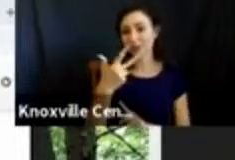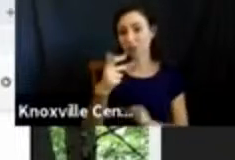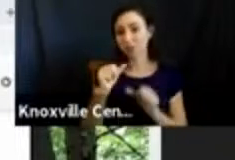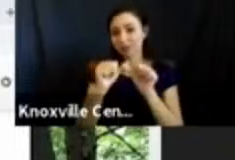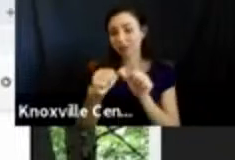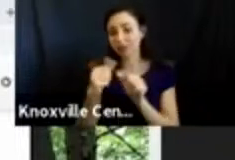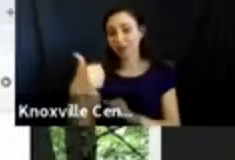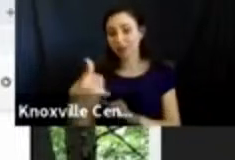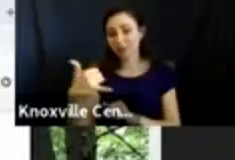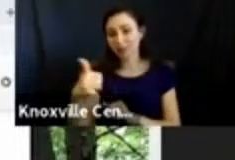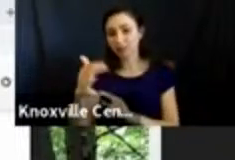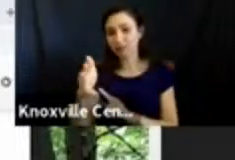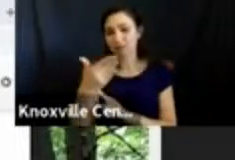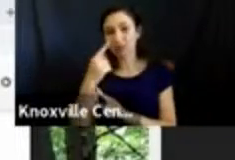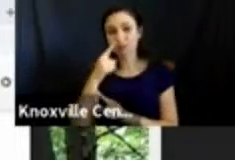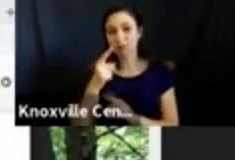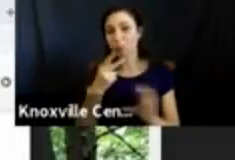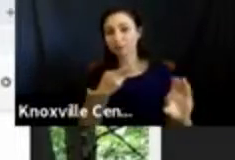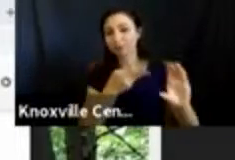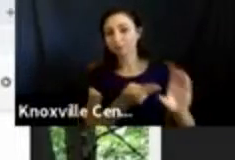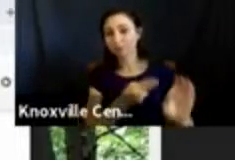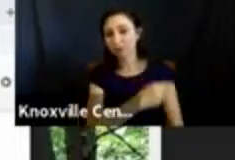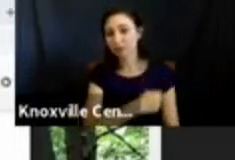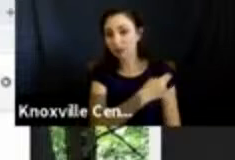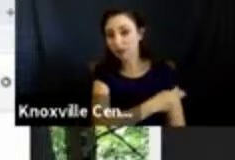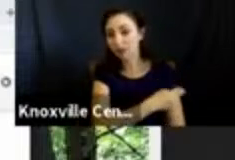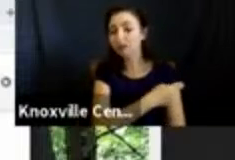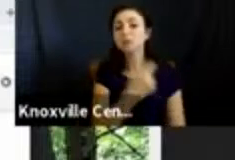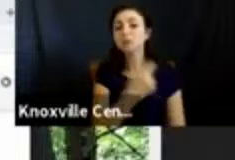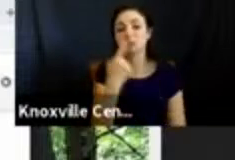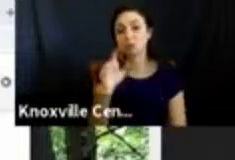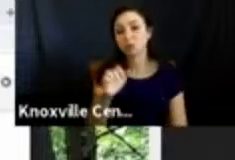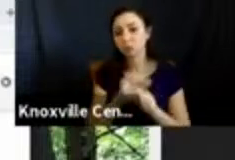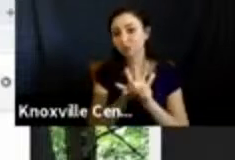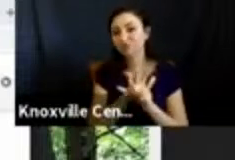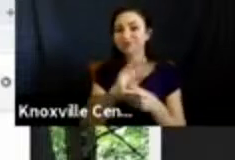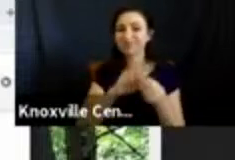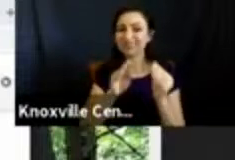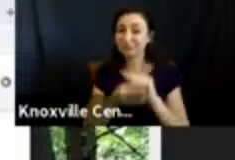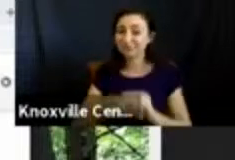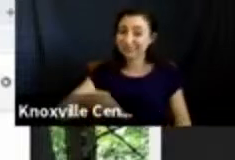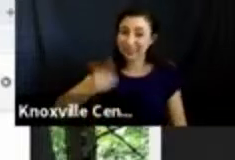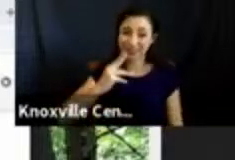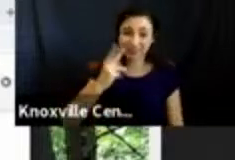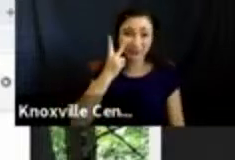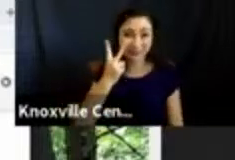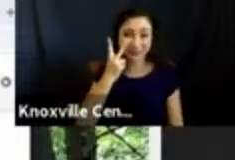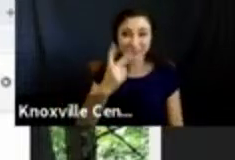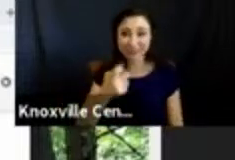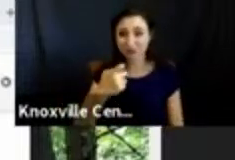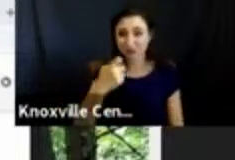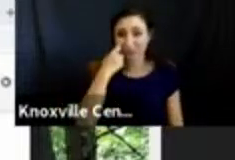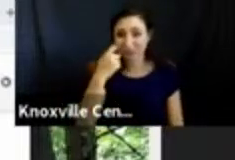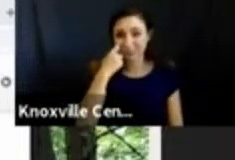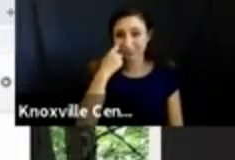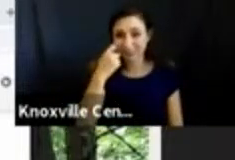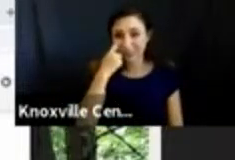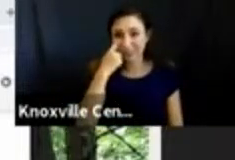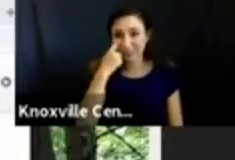inpatients with COVID-19. These numbers are the highest we have seen yet and have remained at a consistently high